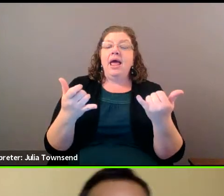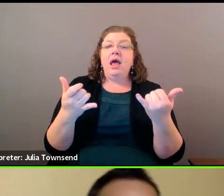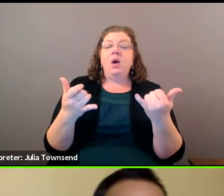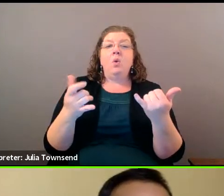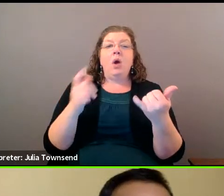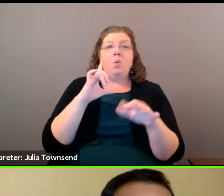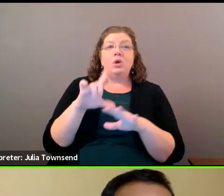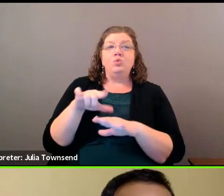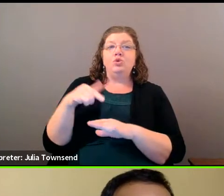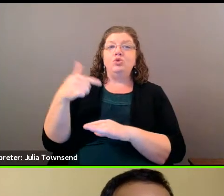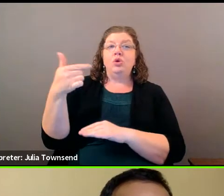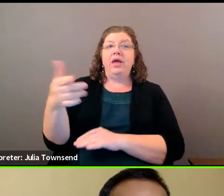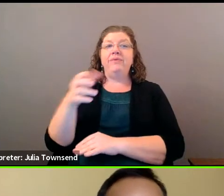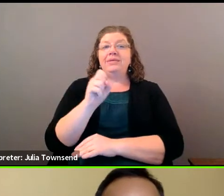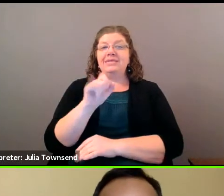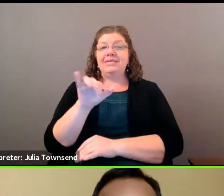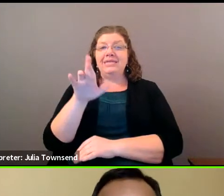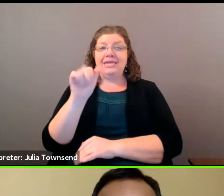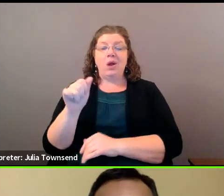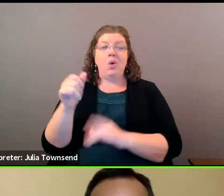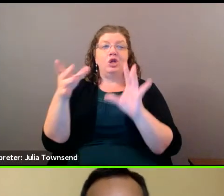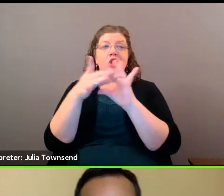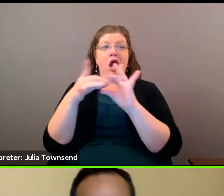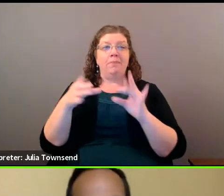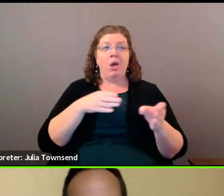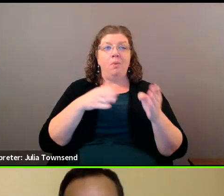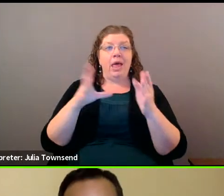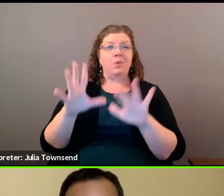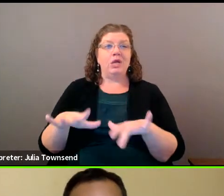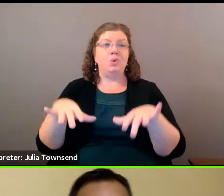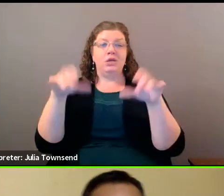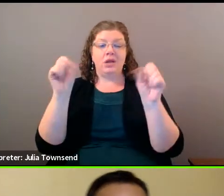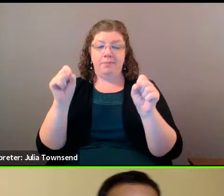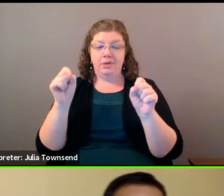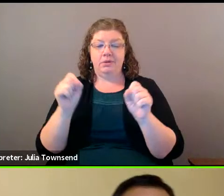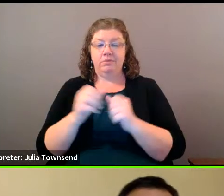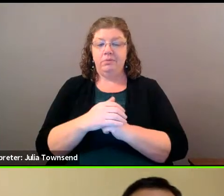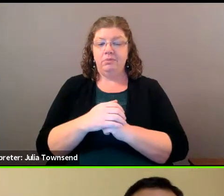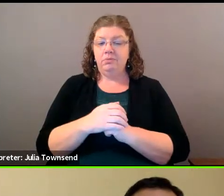to Sierra to talk about a pathway to adoption on the next slide.